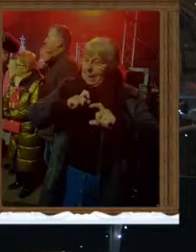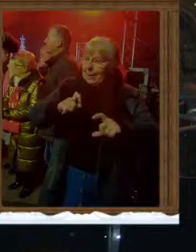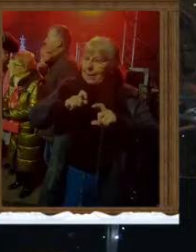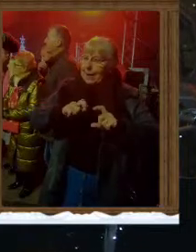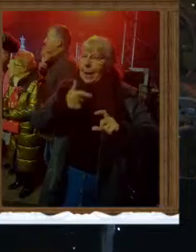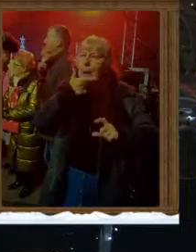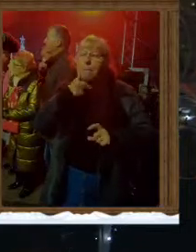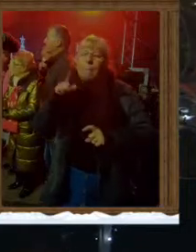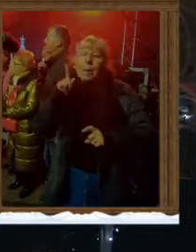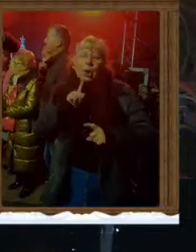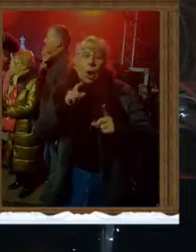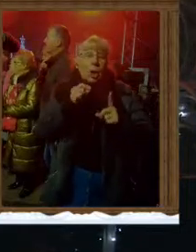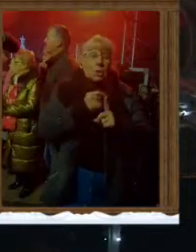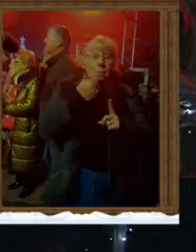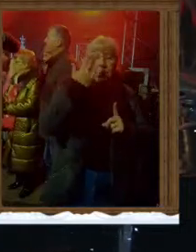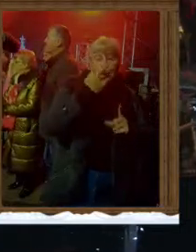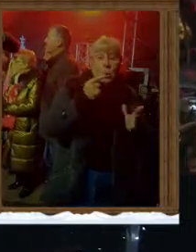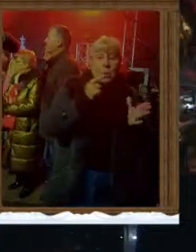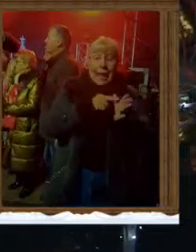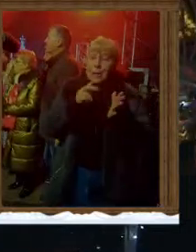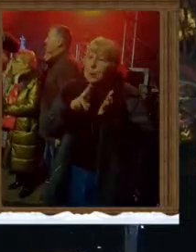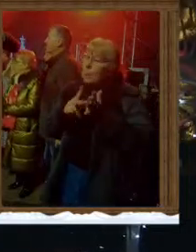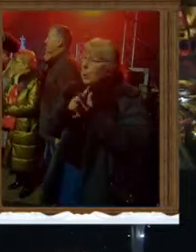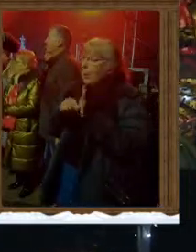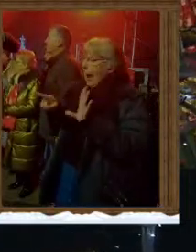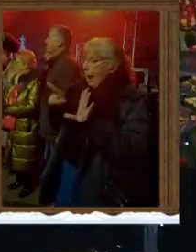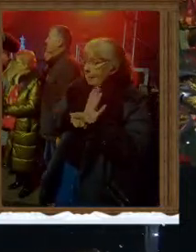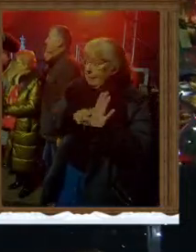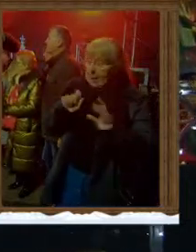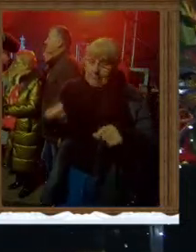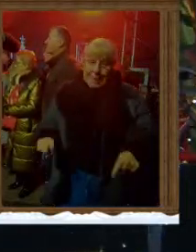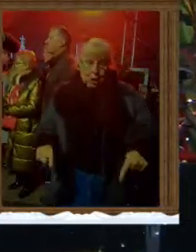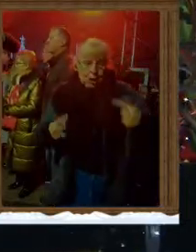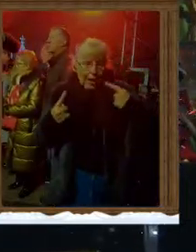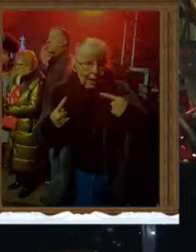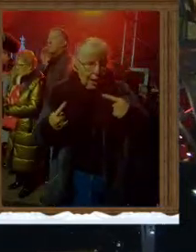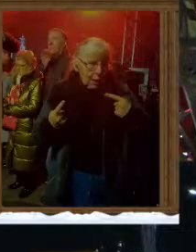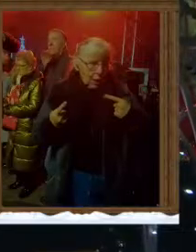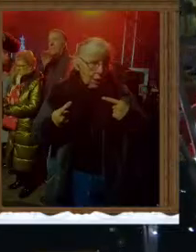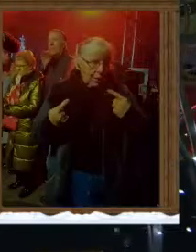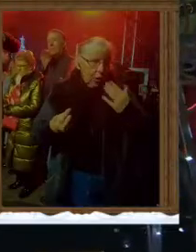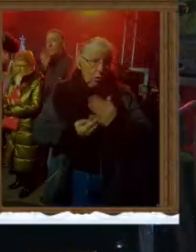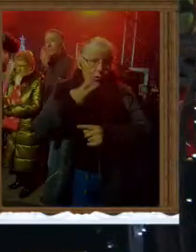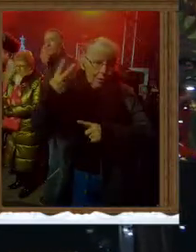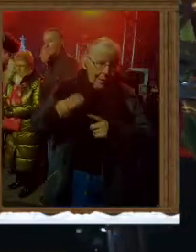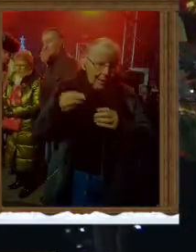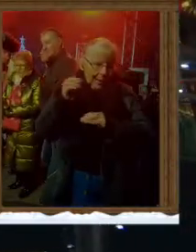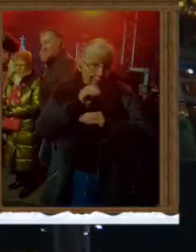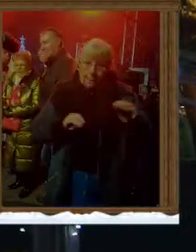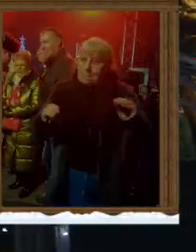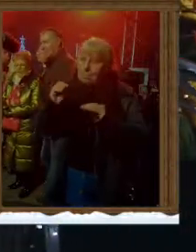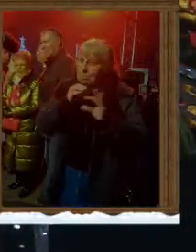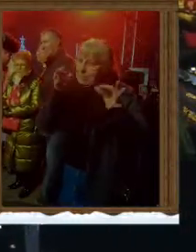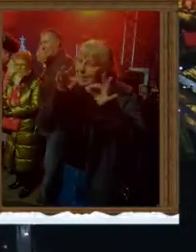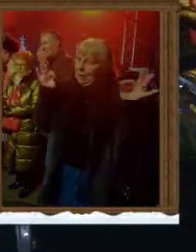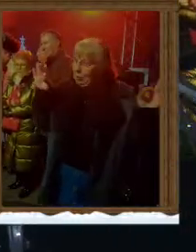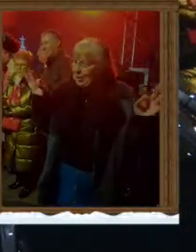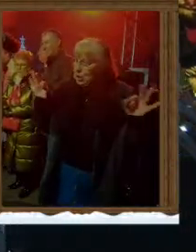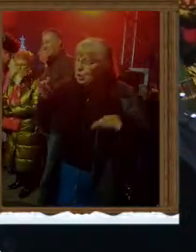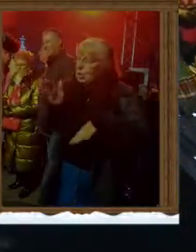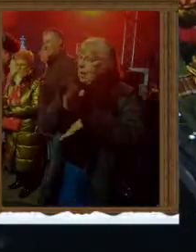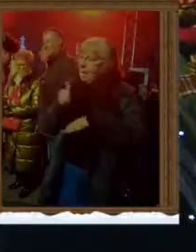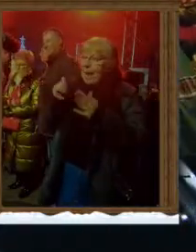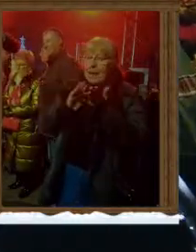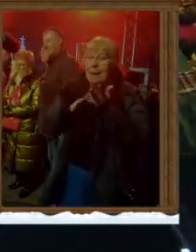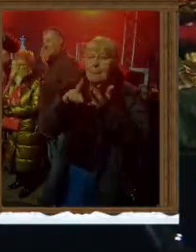the primary schools of Antrim and Newtownabbey have been challenged with making things from recyclables, so we've seen decorations. And I would like to invite